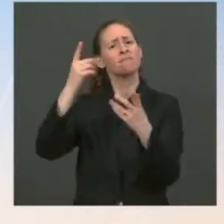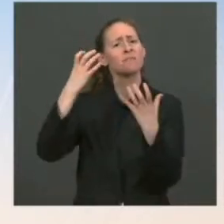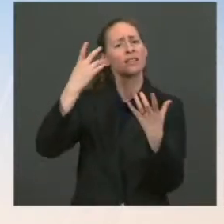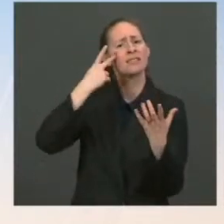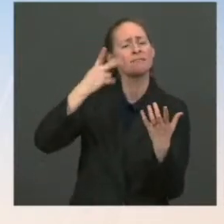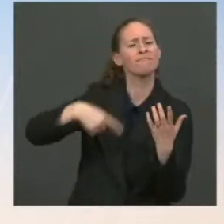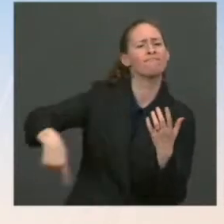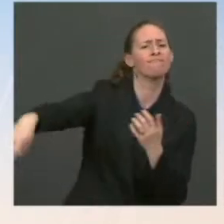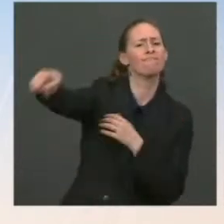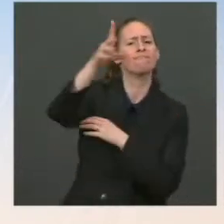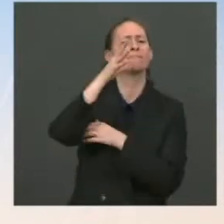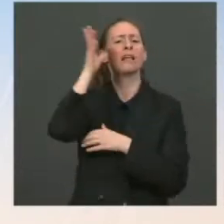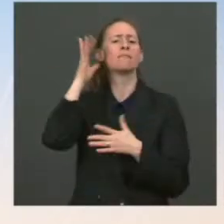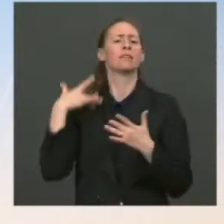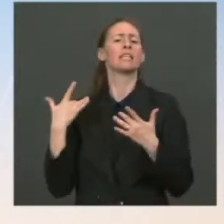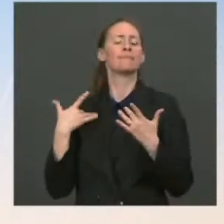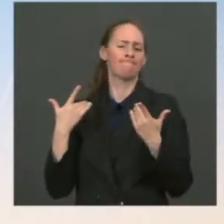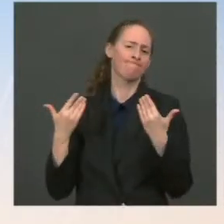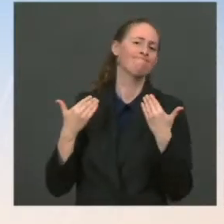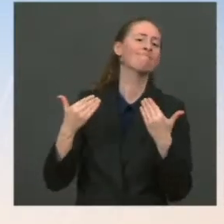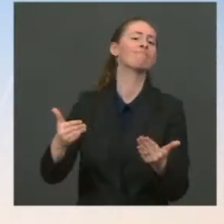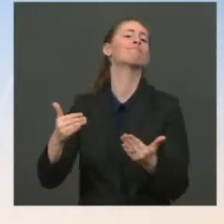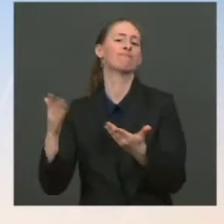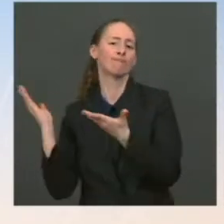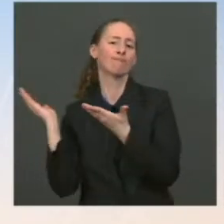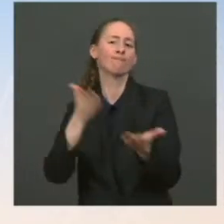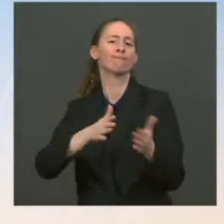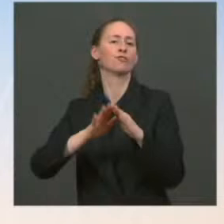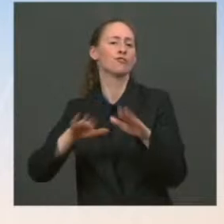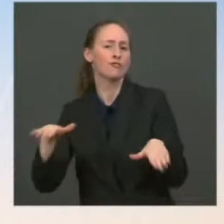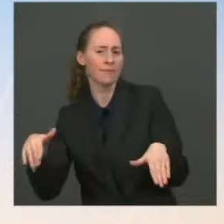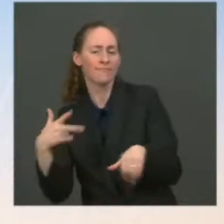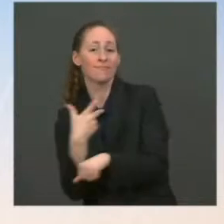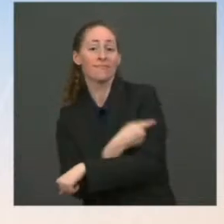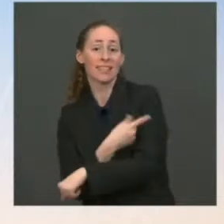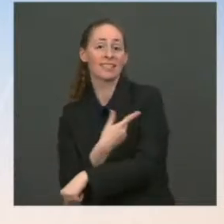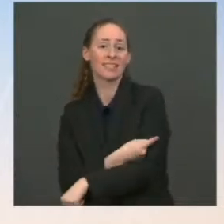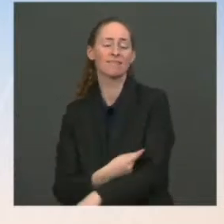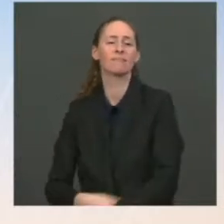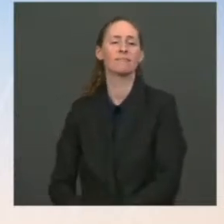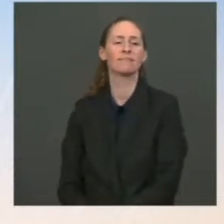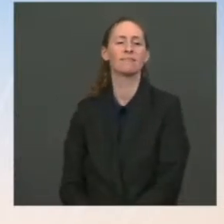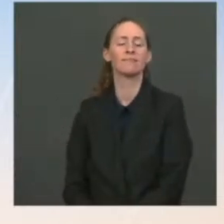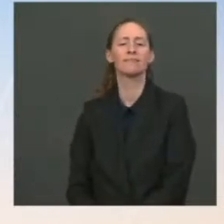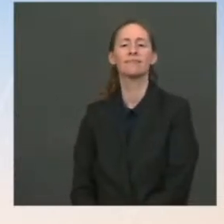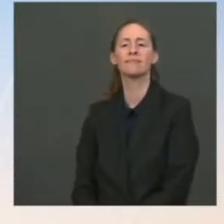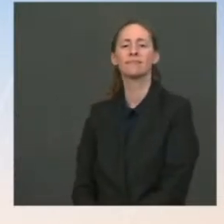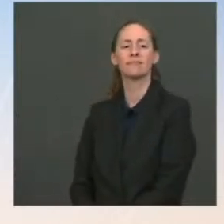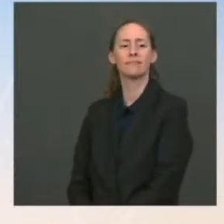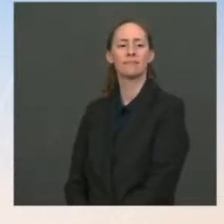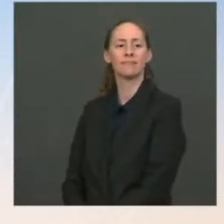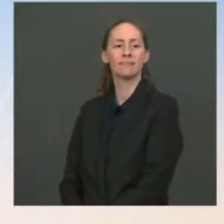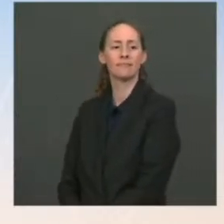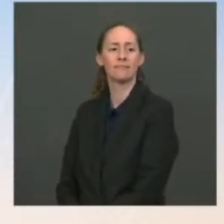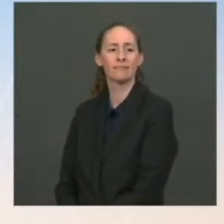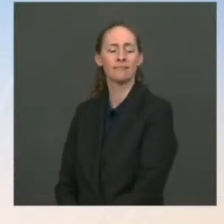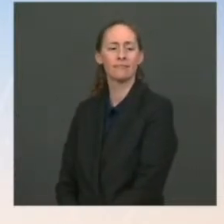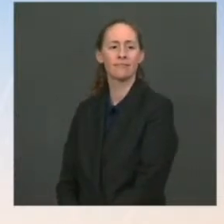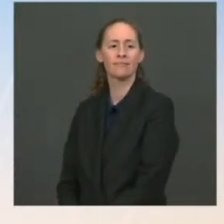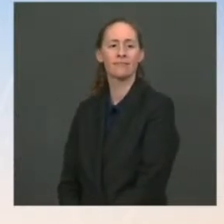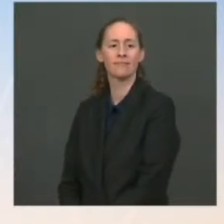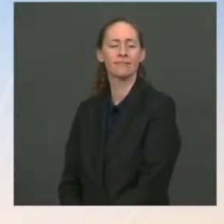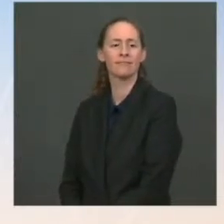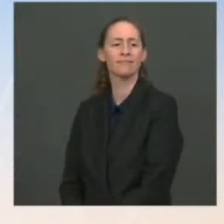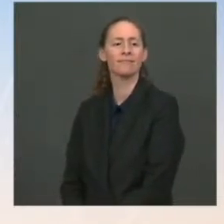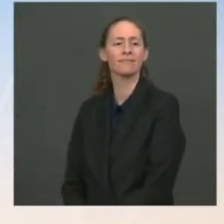more kids get vaccinated and more adults get vaccinated in the process. Just in terms of the strategy. Yeah, Dr. Vivek